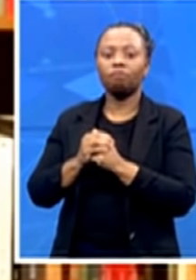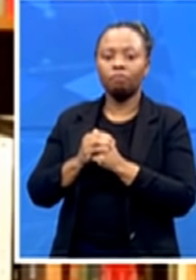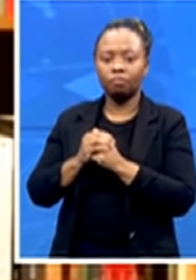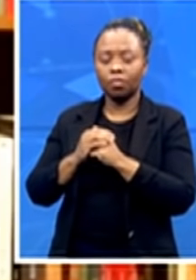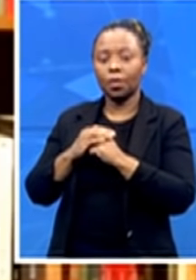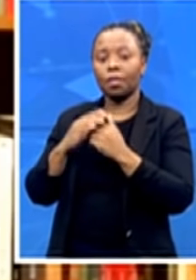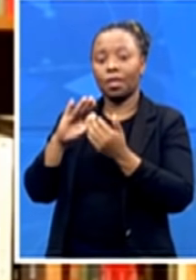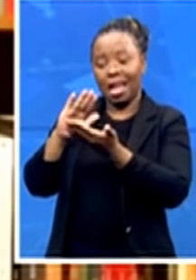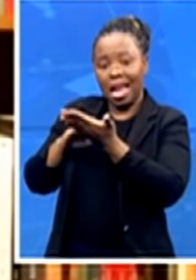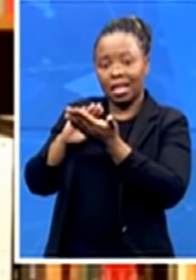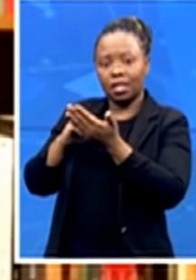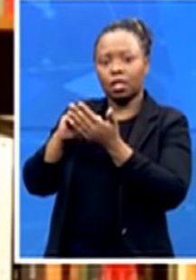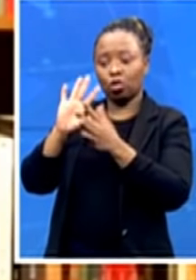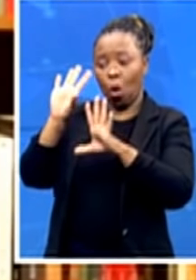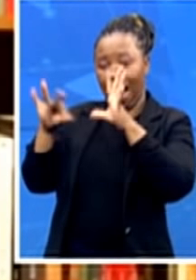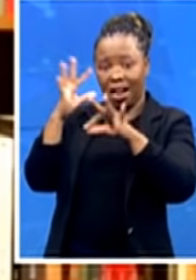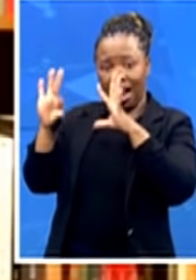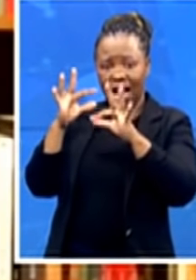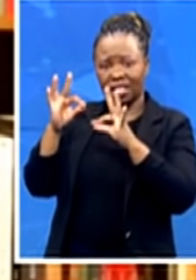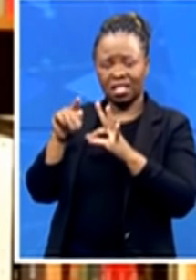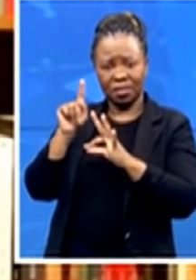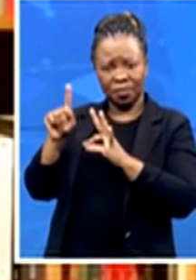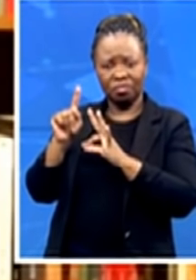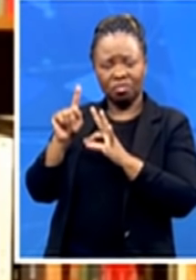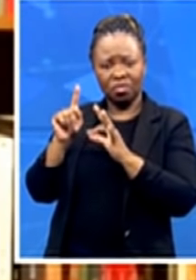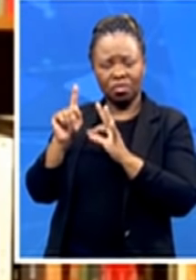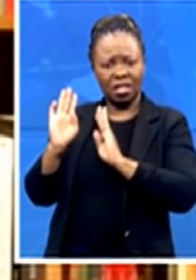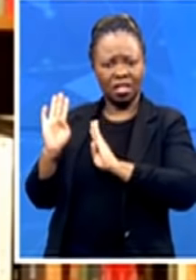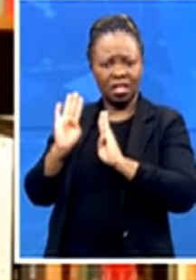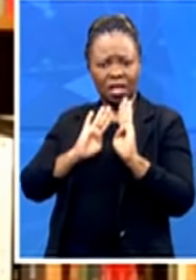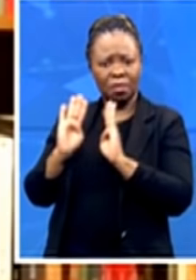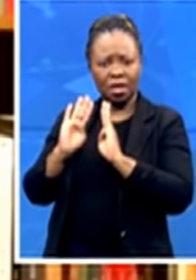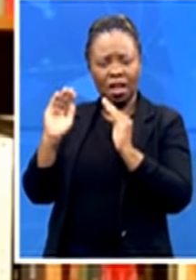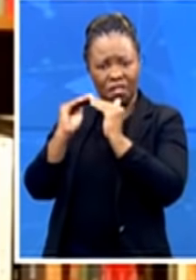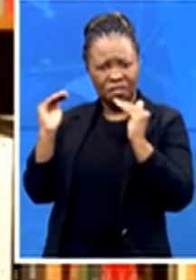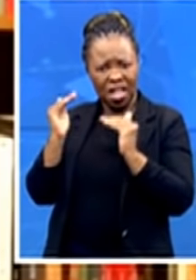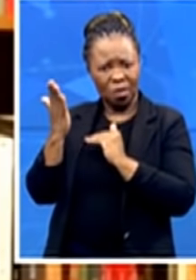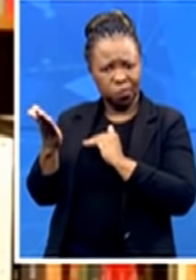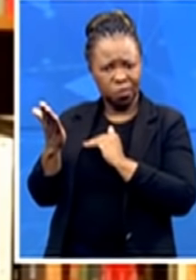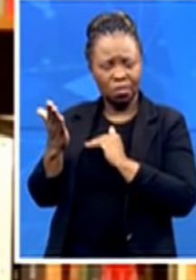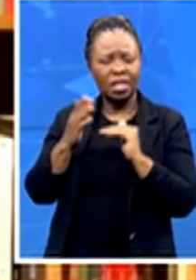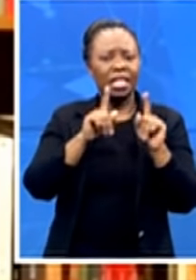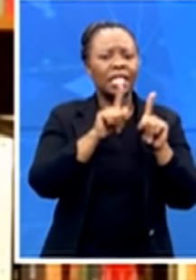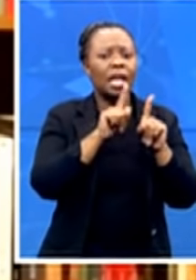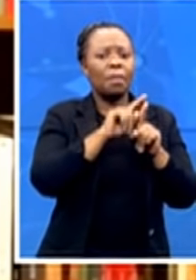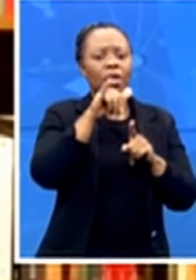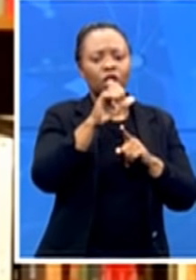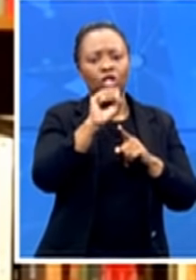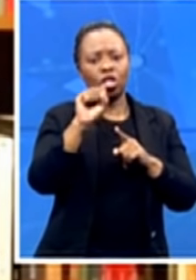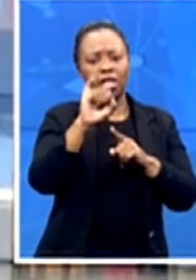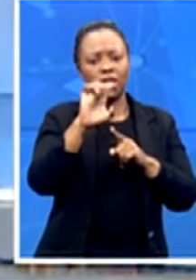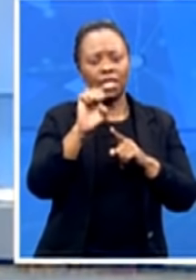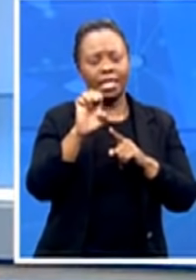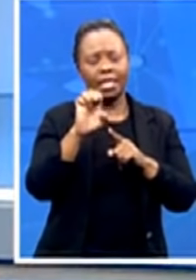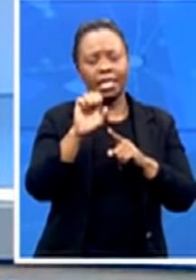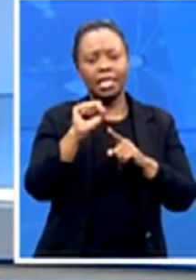think let's rather focus on the role of Jesse Duarte, his Deputy Secretary General, to issue a suspension letter. Well, we've just